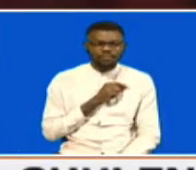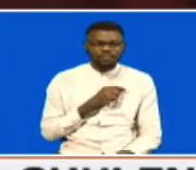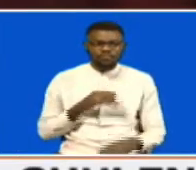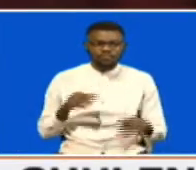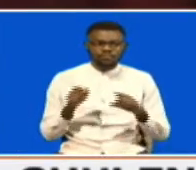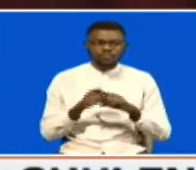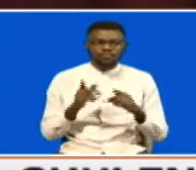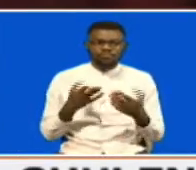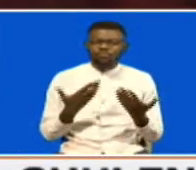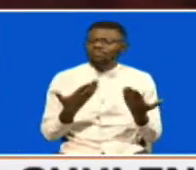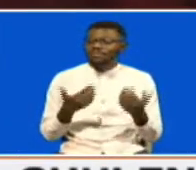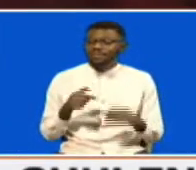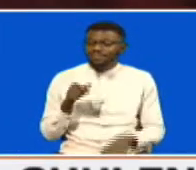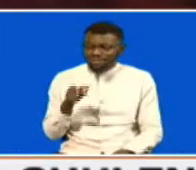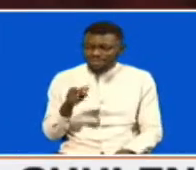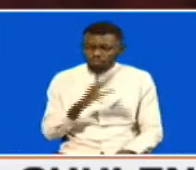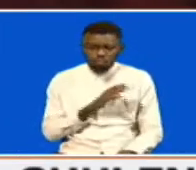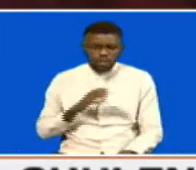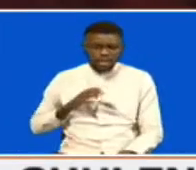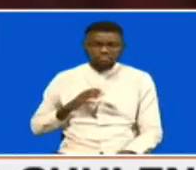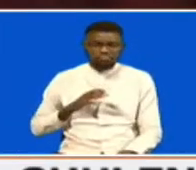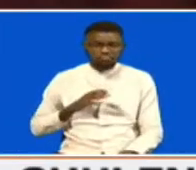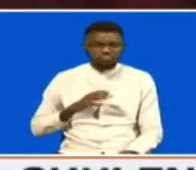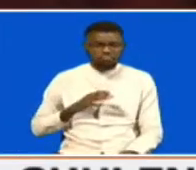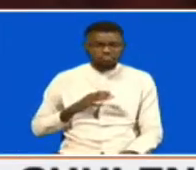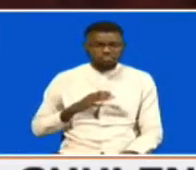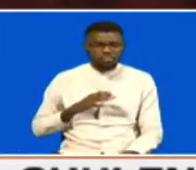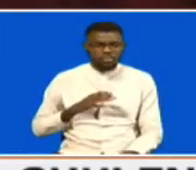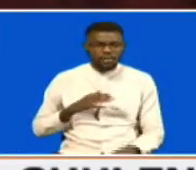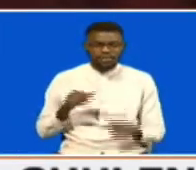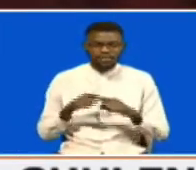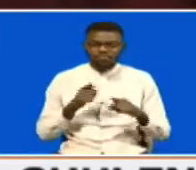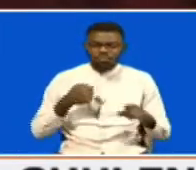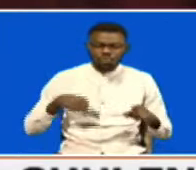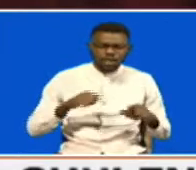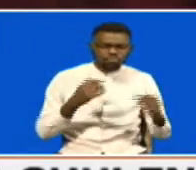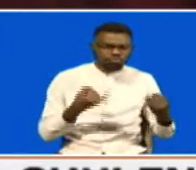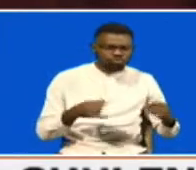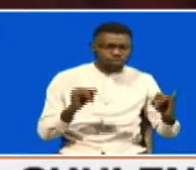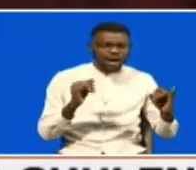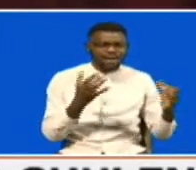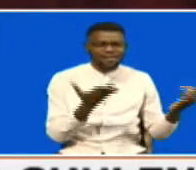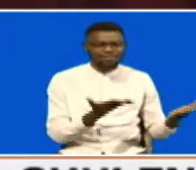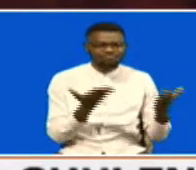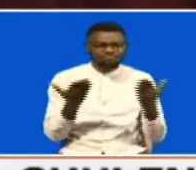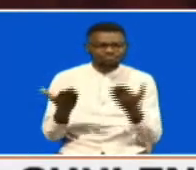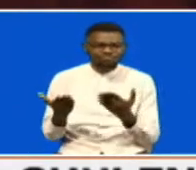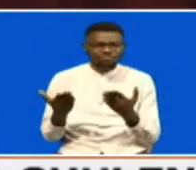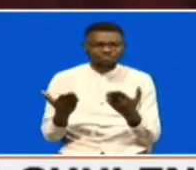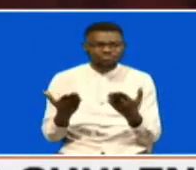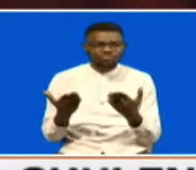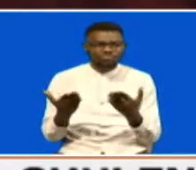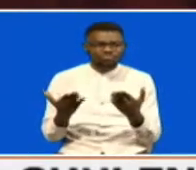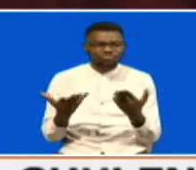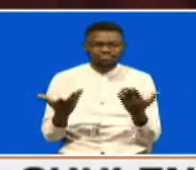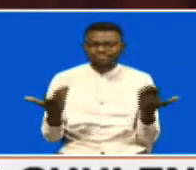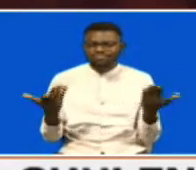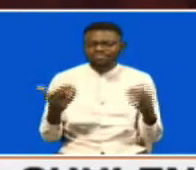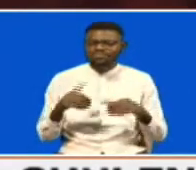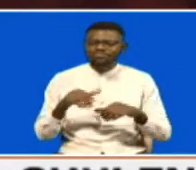is called the Chaplain's Committee, and even we are trying to introduce a chaplaincy to each